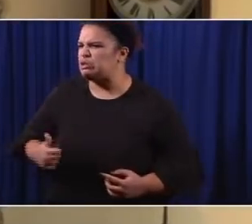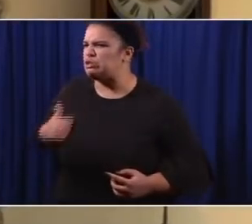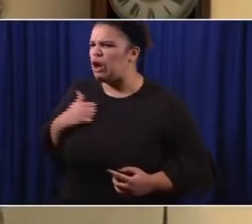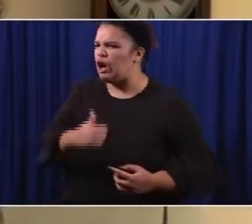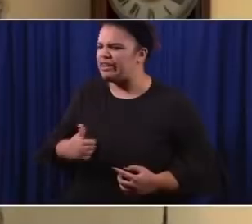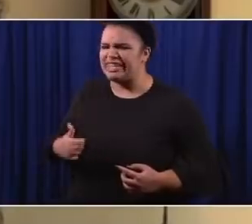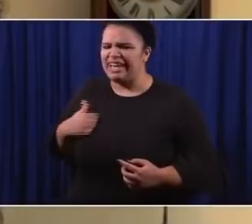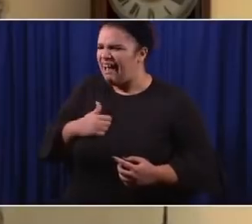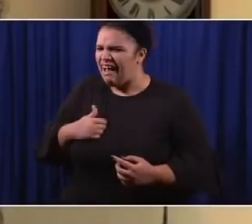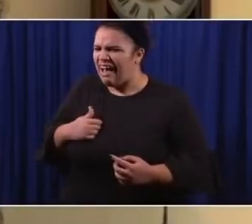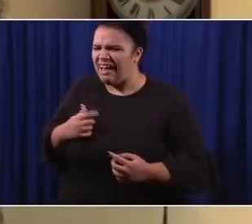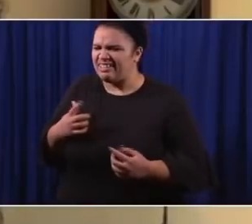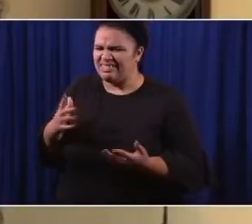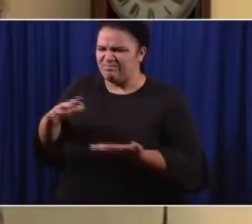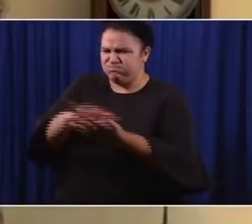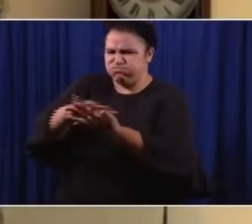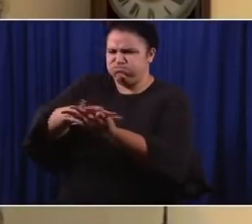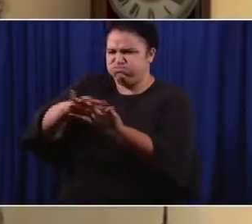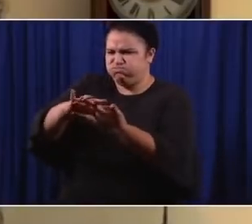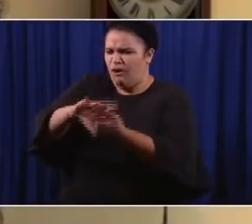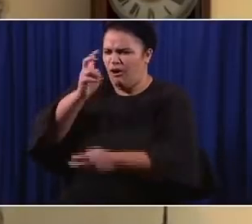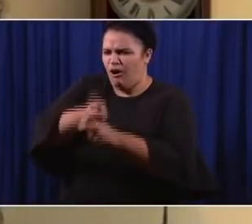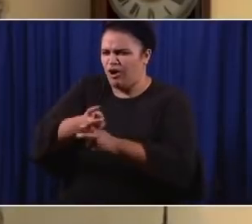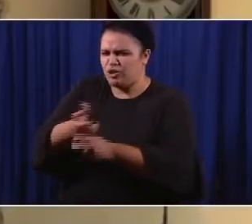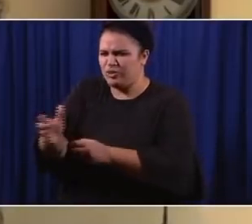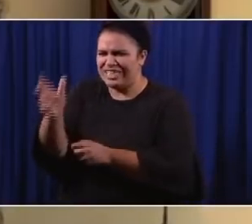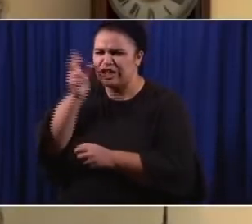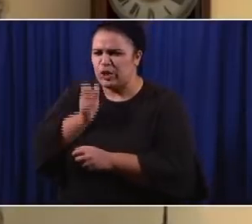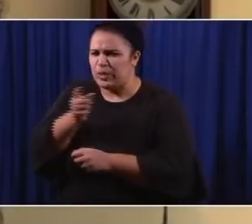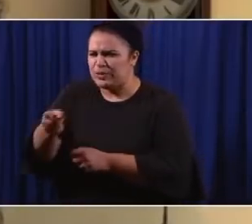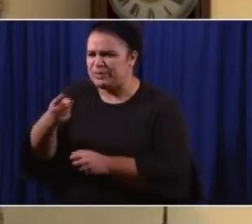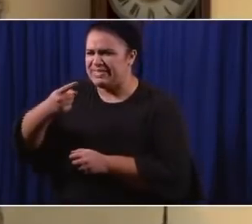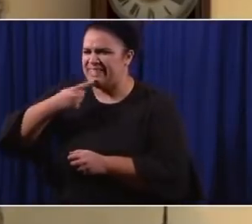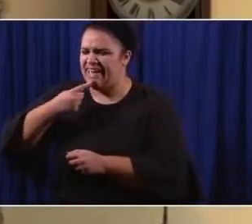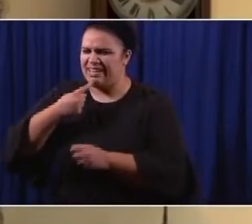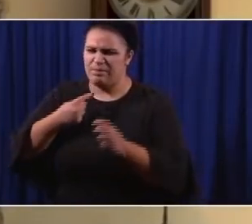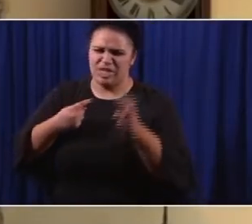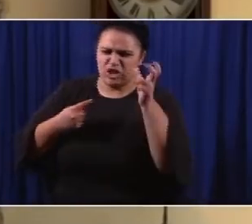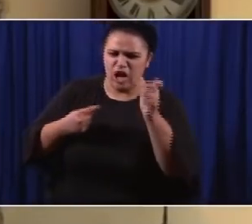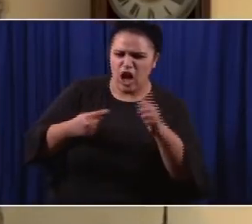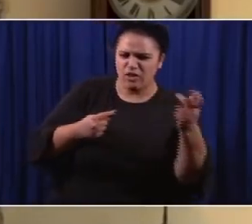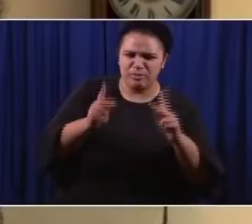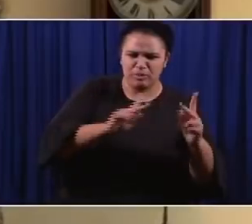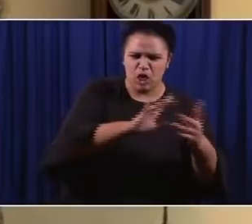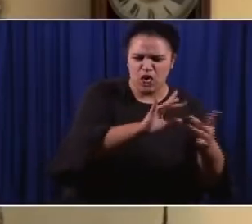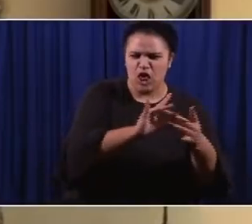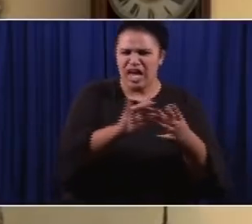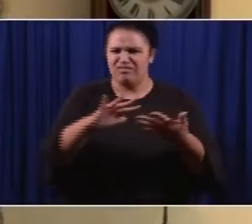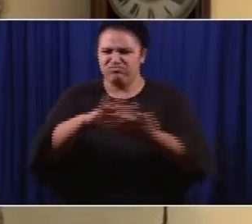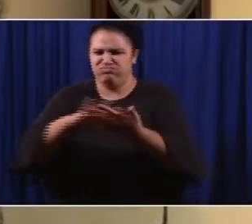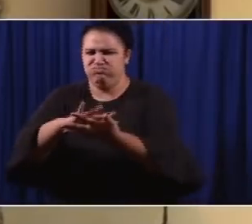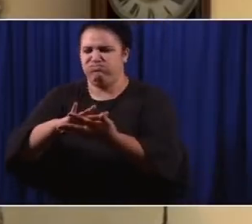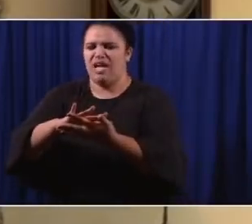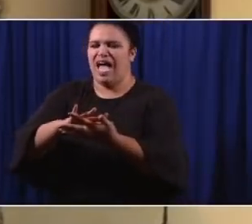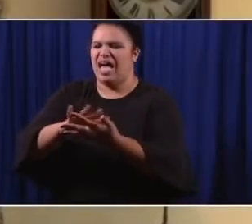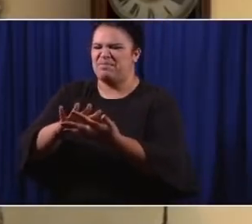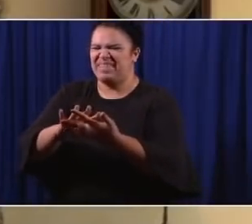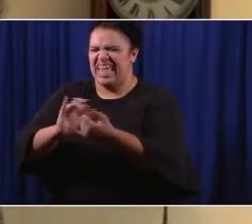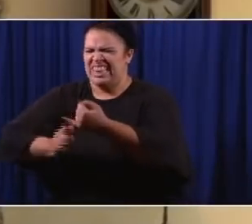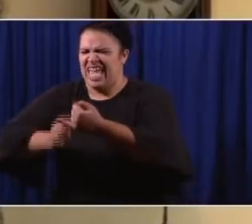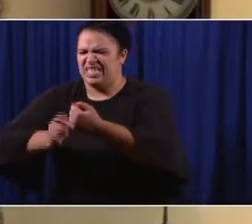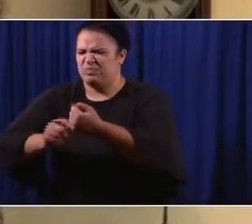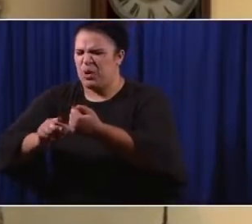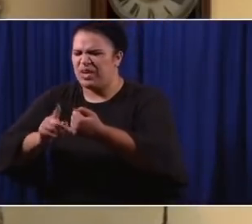last one. So if you could just do it again, I certainly missed the last part of it. What